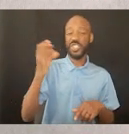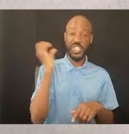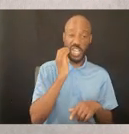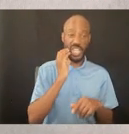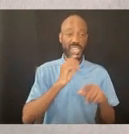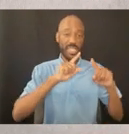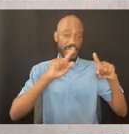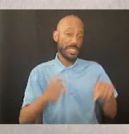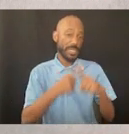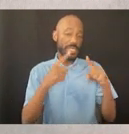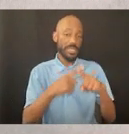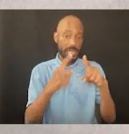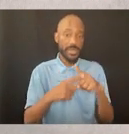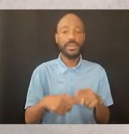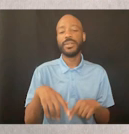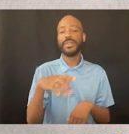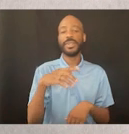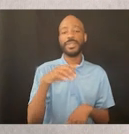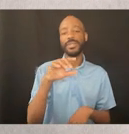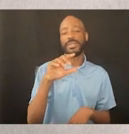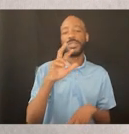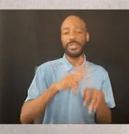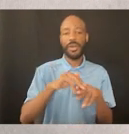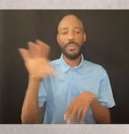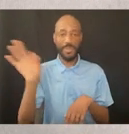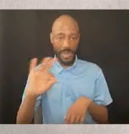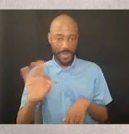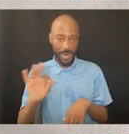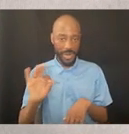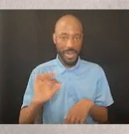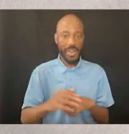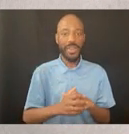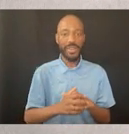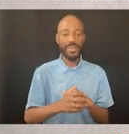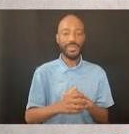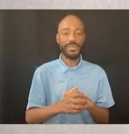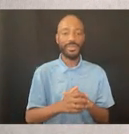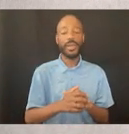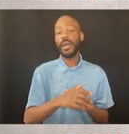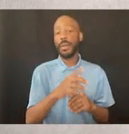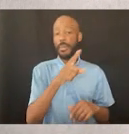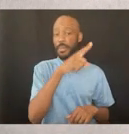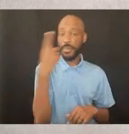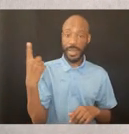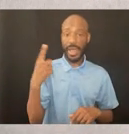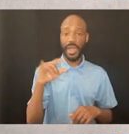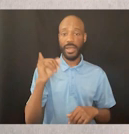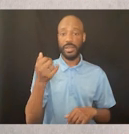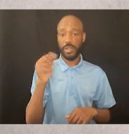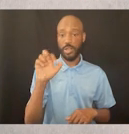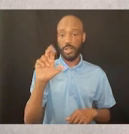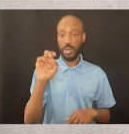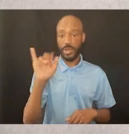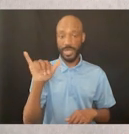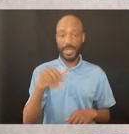vintage 1970s piece, cotton crocheted thread, a strip of black jersey, a length of gold